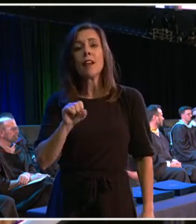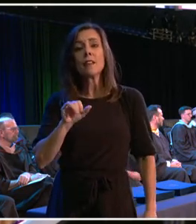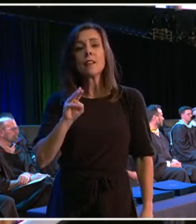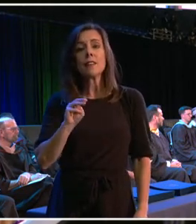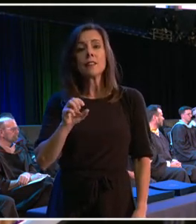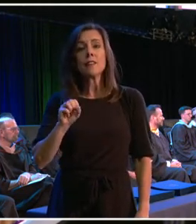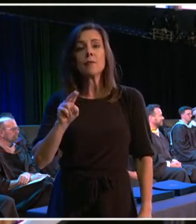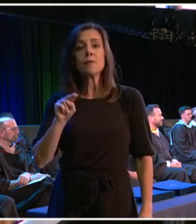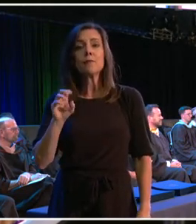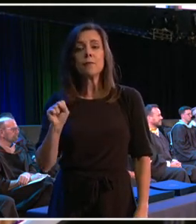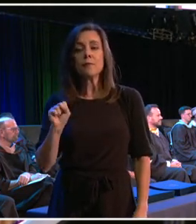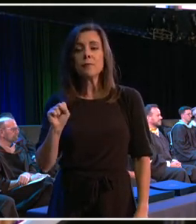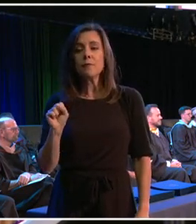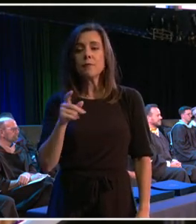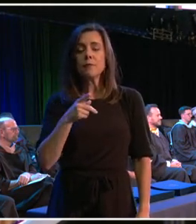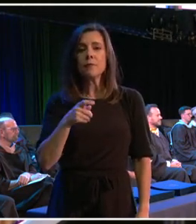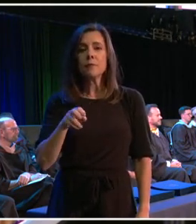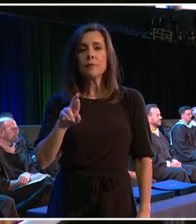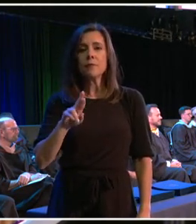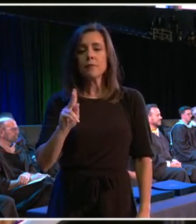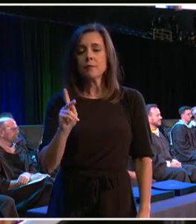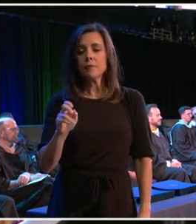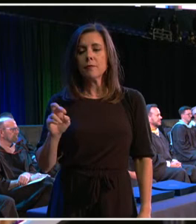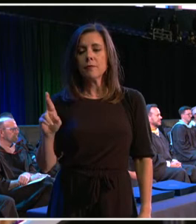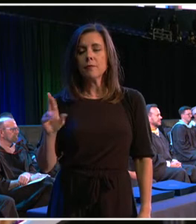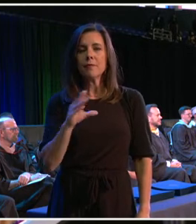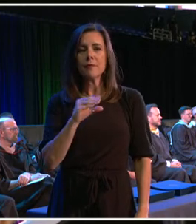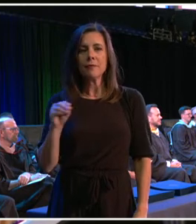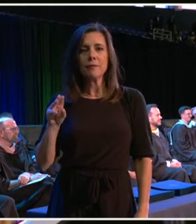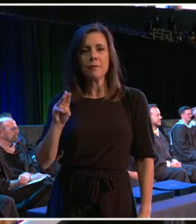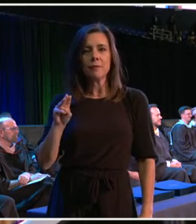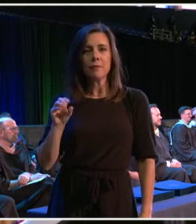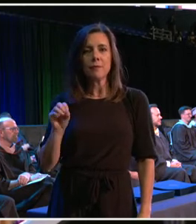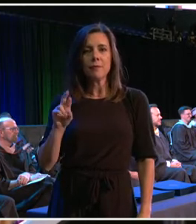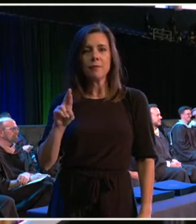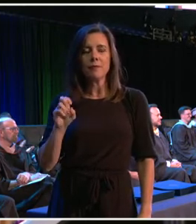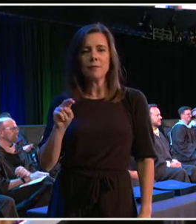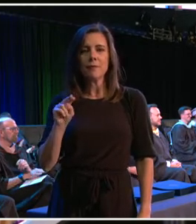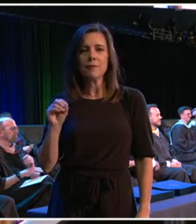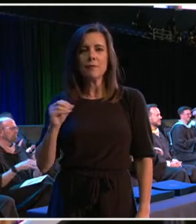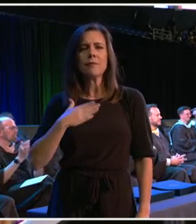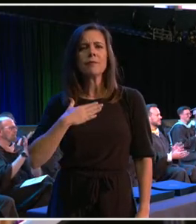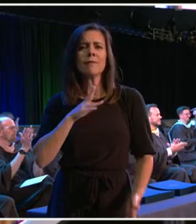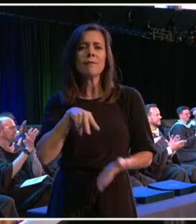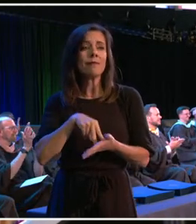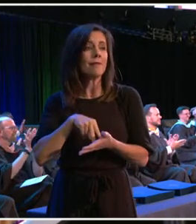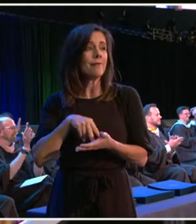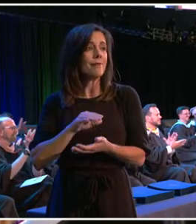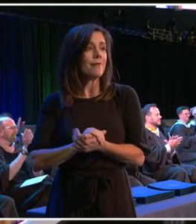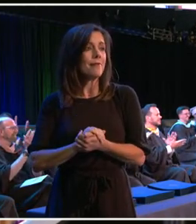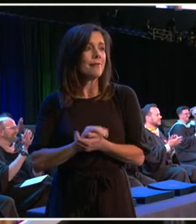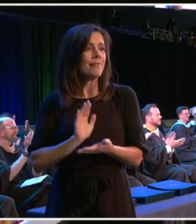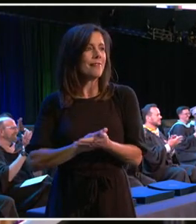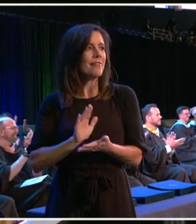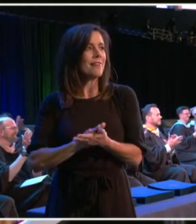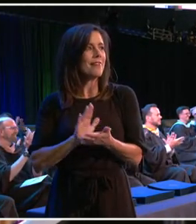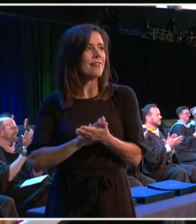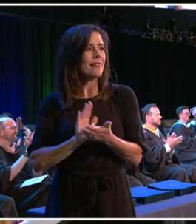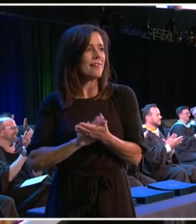Simmons, Ms. Andrea Parker, and Ms. Amanda Moreno. Would you please stand and be recognized?